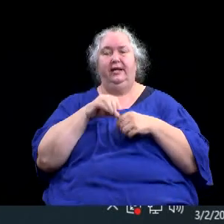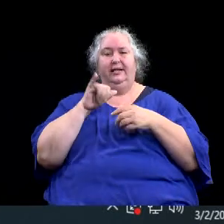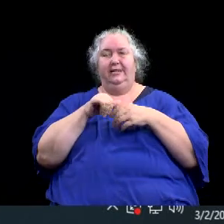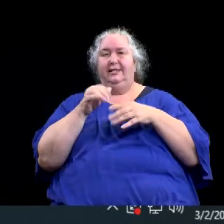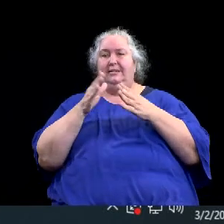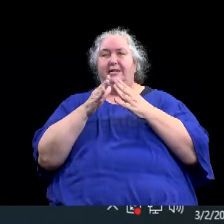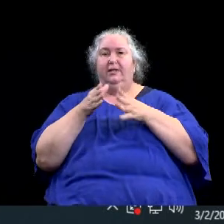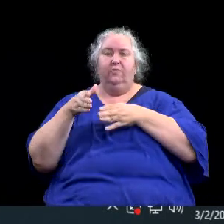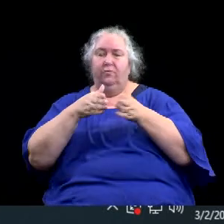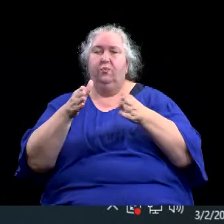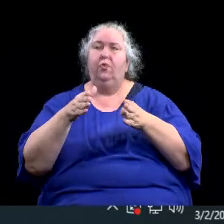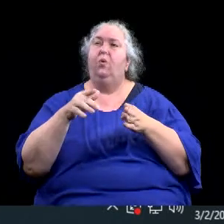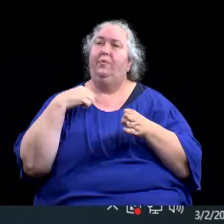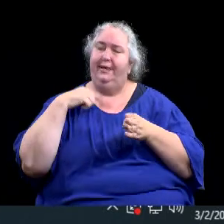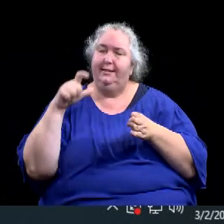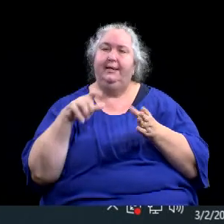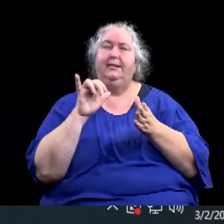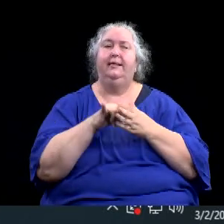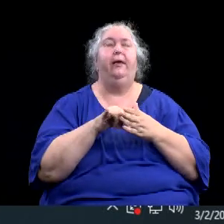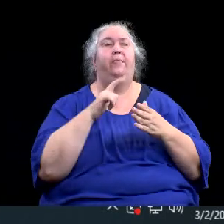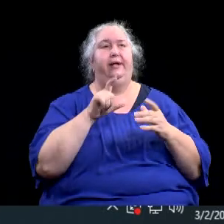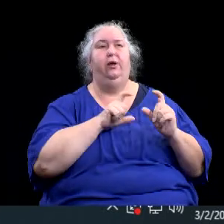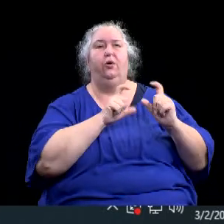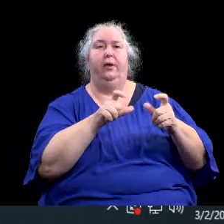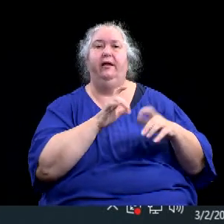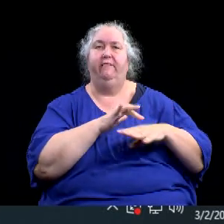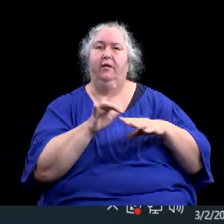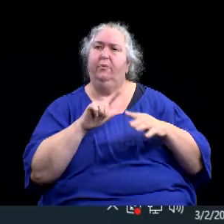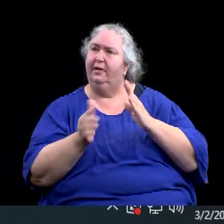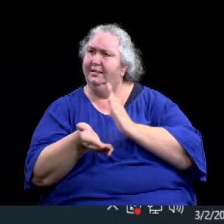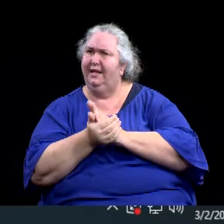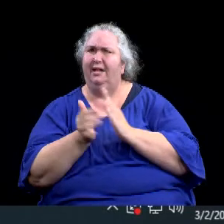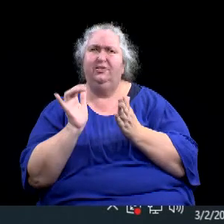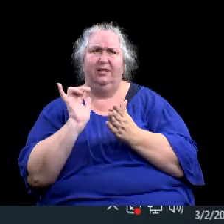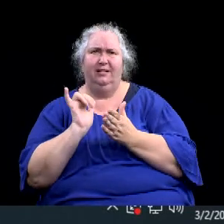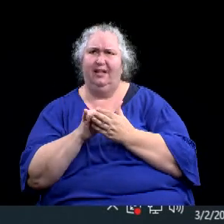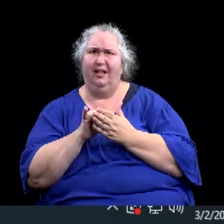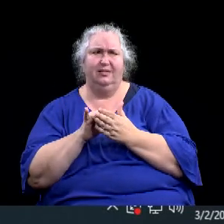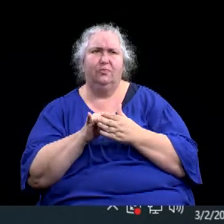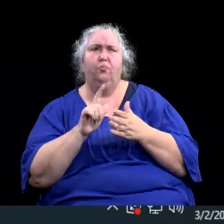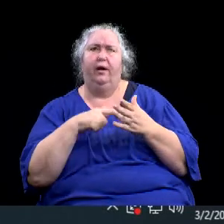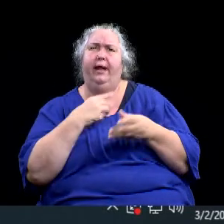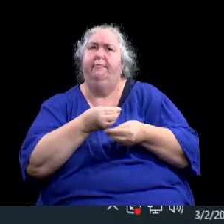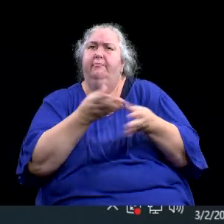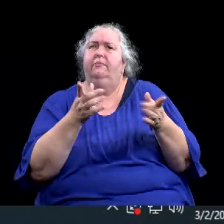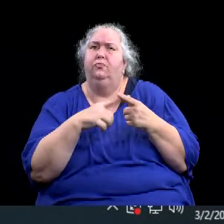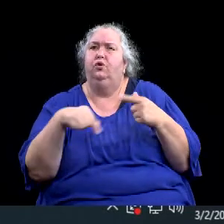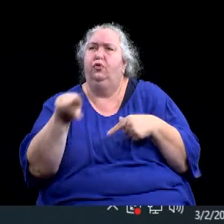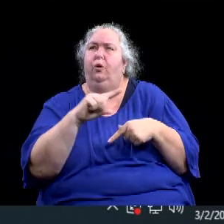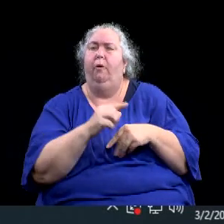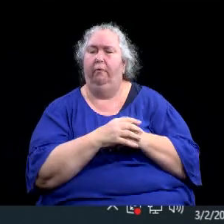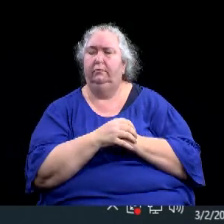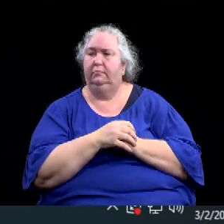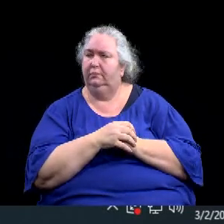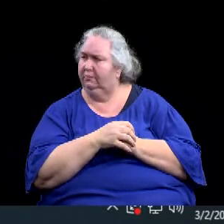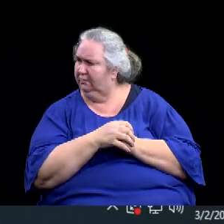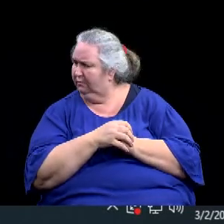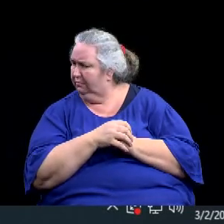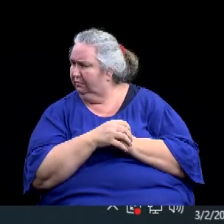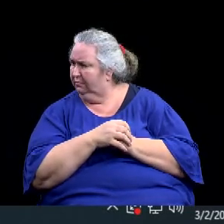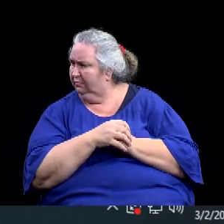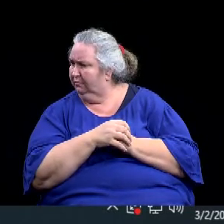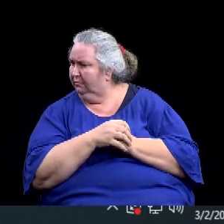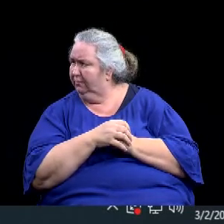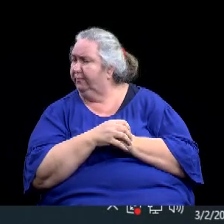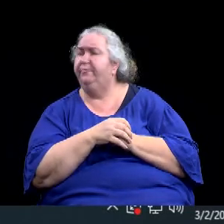see attached. And again, that is the attachment that we PDF'd you, I believe, earlier in your packet. And that's all I have, Mayor and Council.